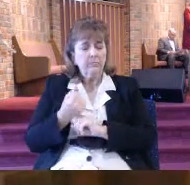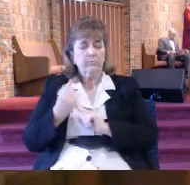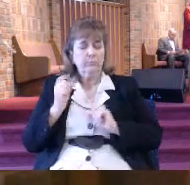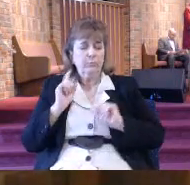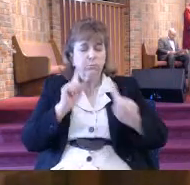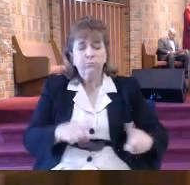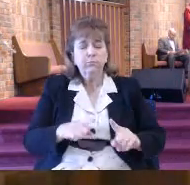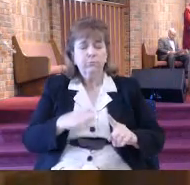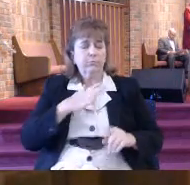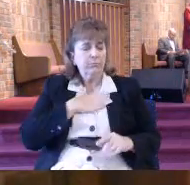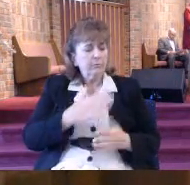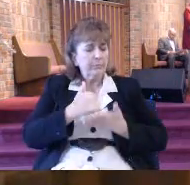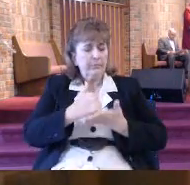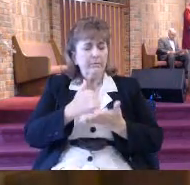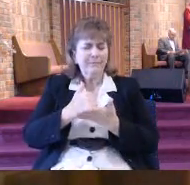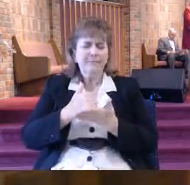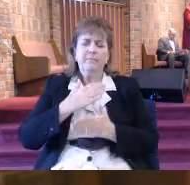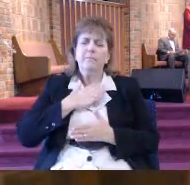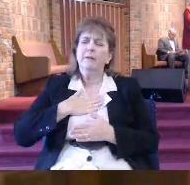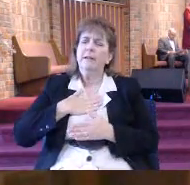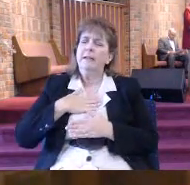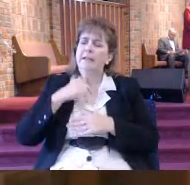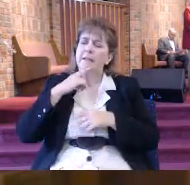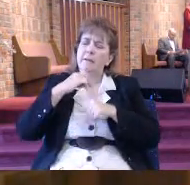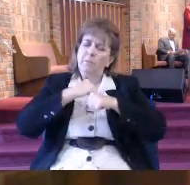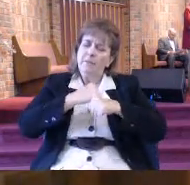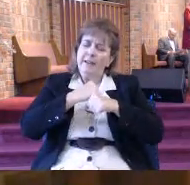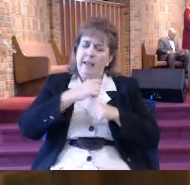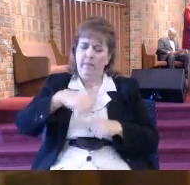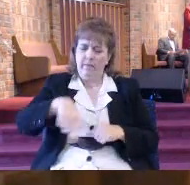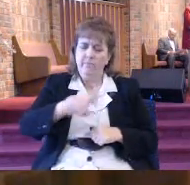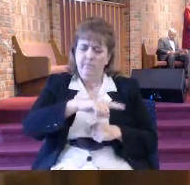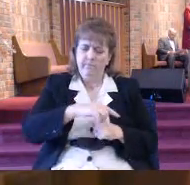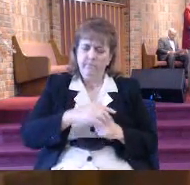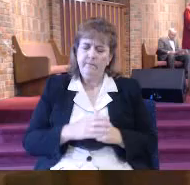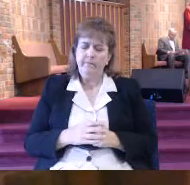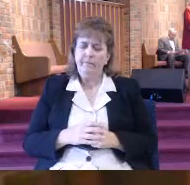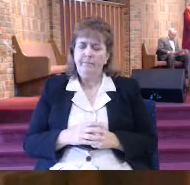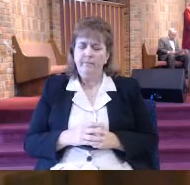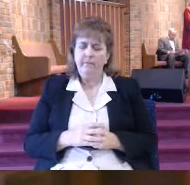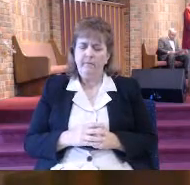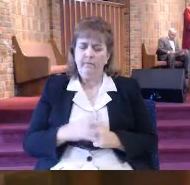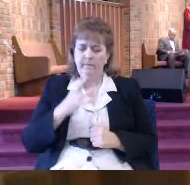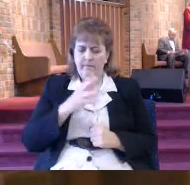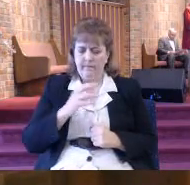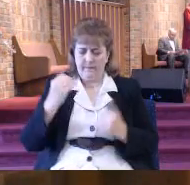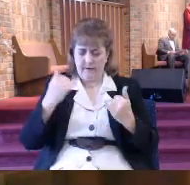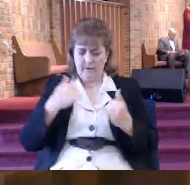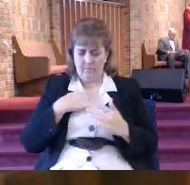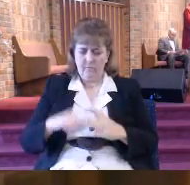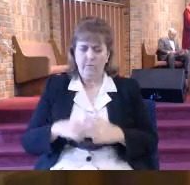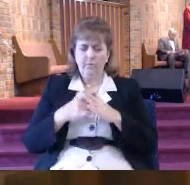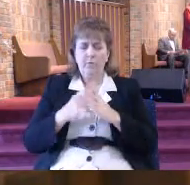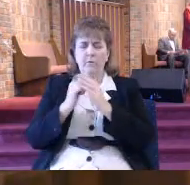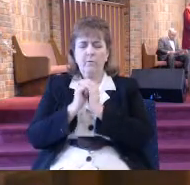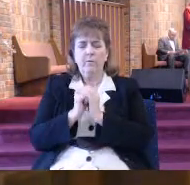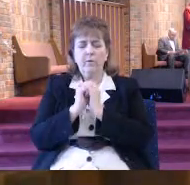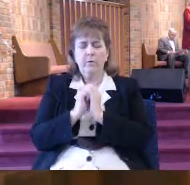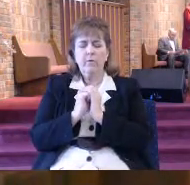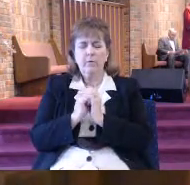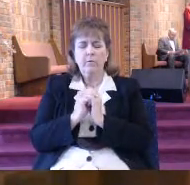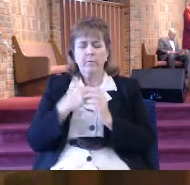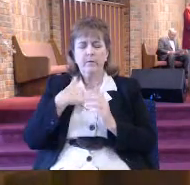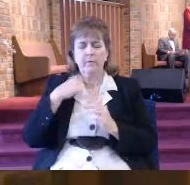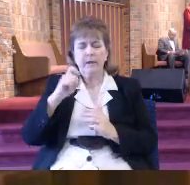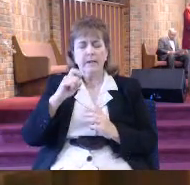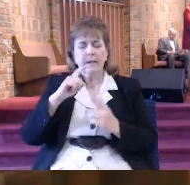pray that you watch over and protect them as they go in these situations. God, we pray now as we go into this worship service that we will clear our